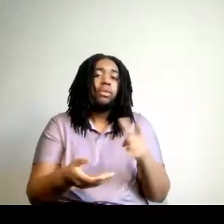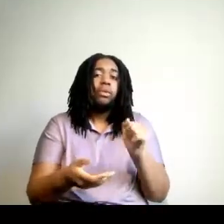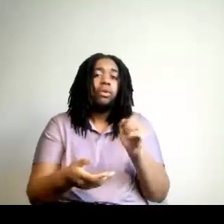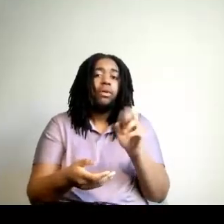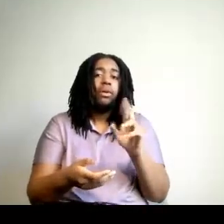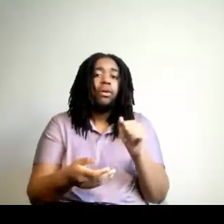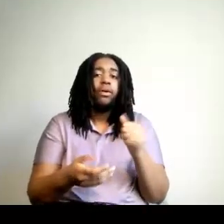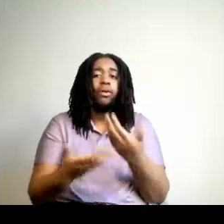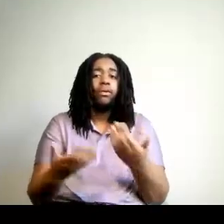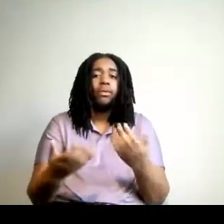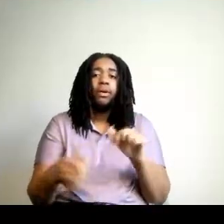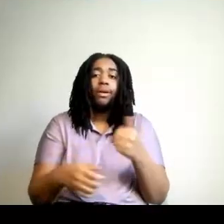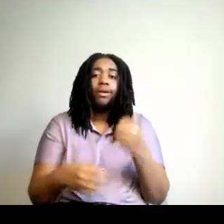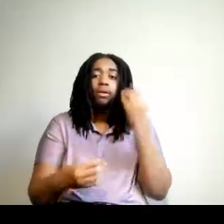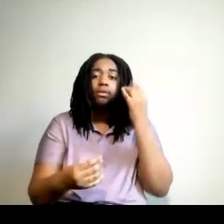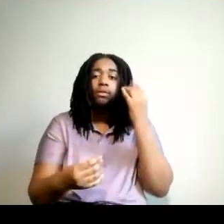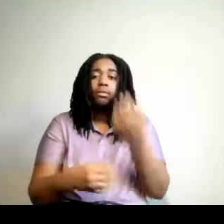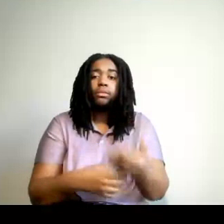here.